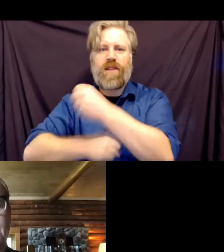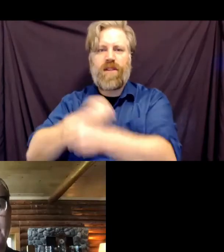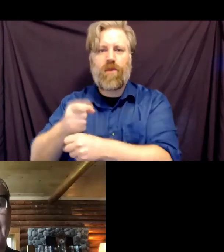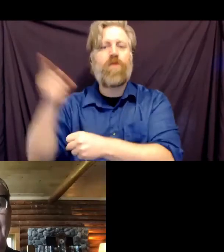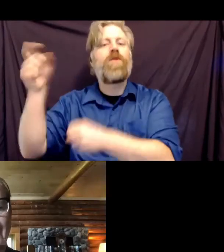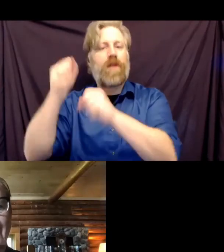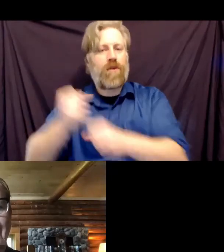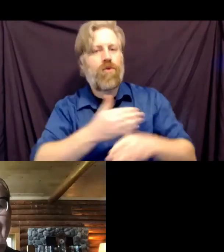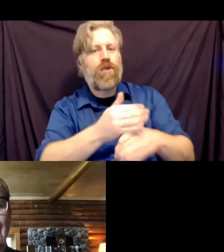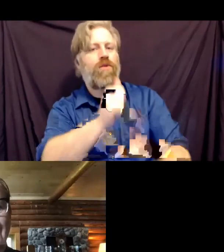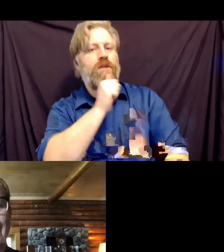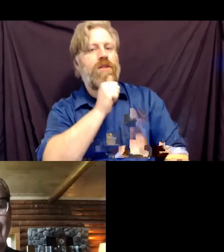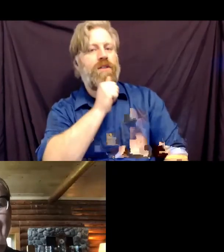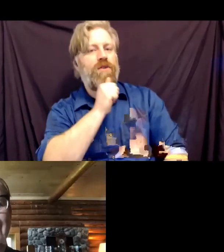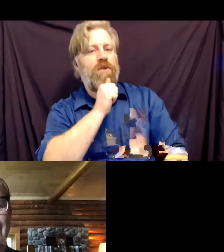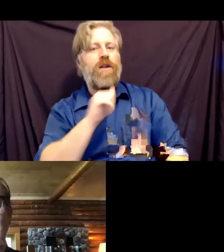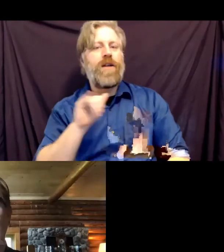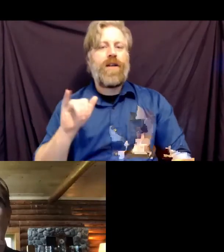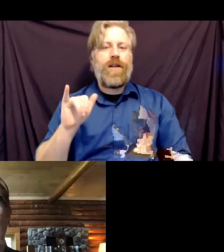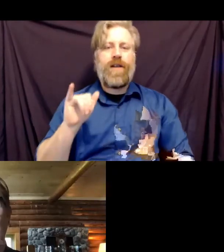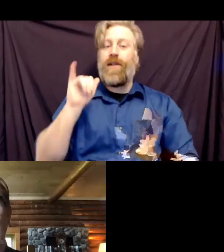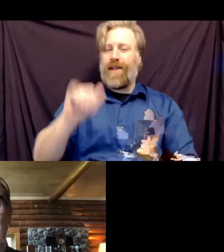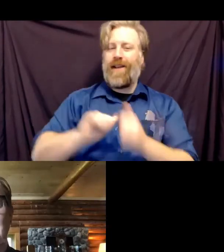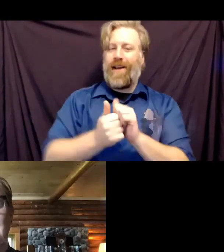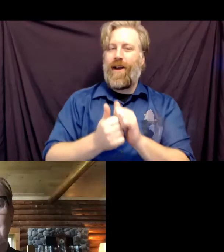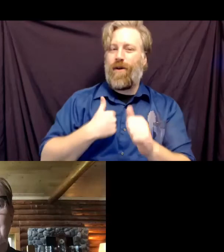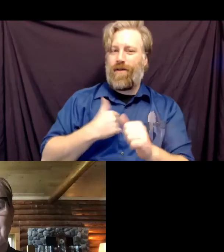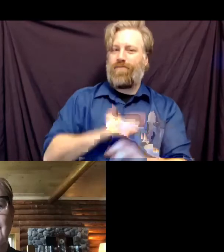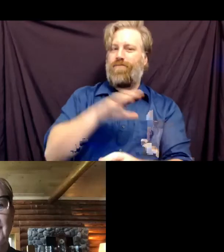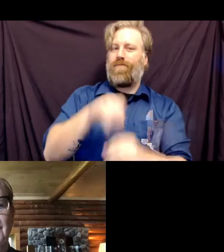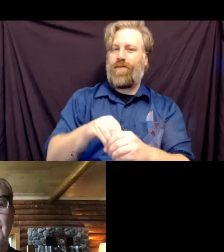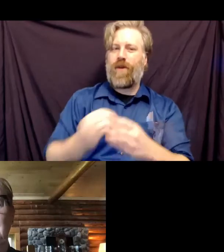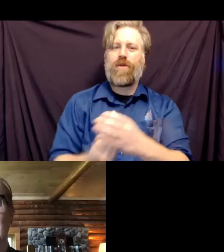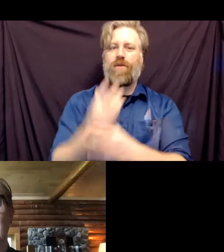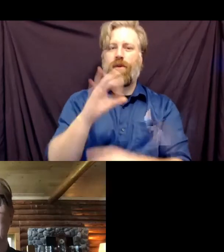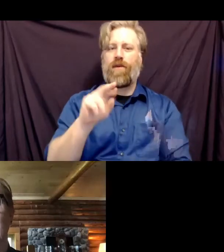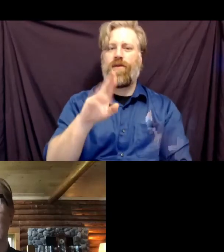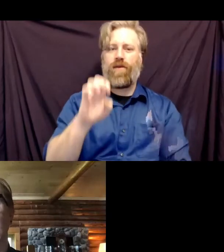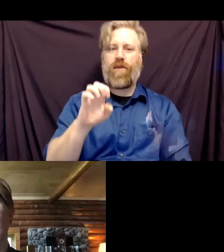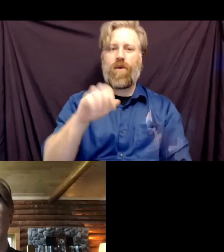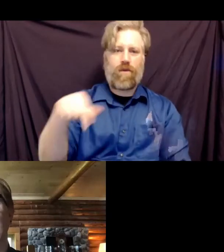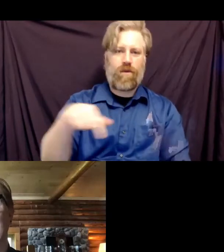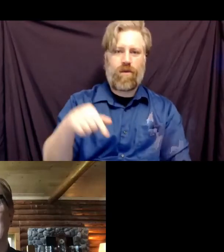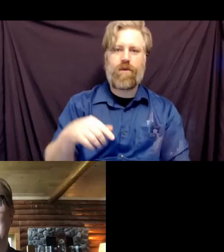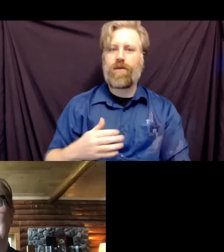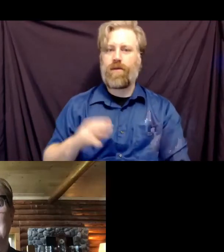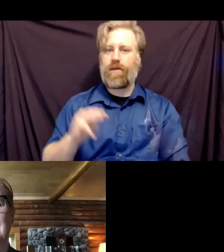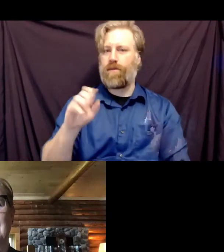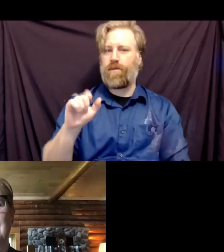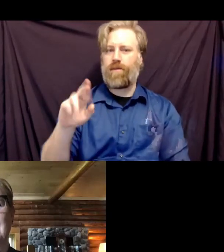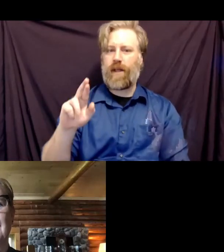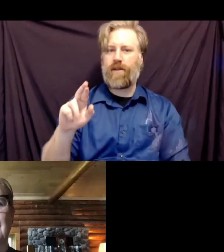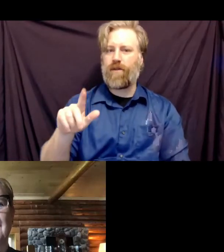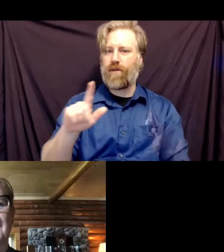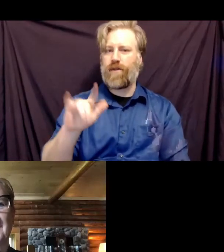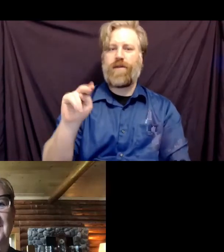the secret of how I got into Spring Forest Qigong. Master Chuni Lin has come here from China, and he says